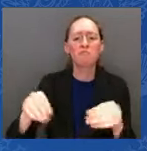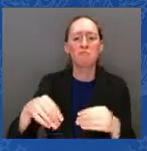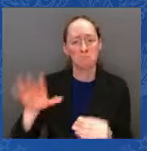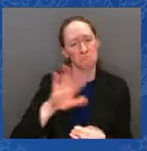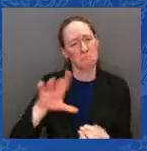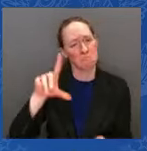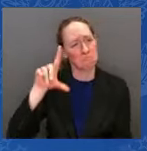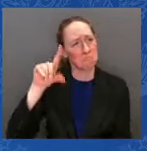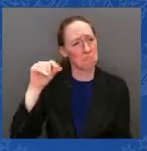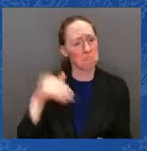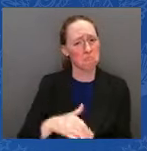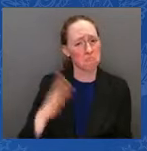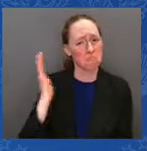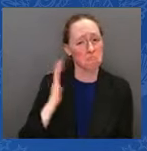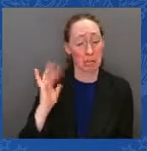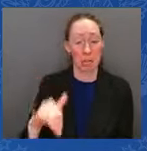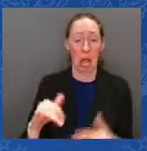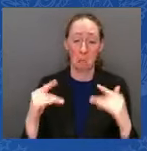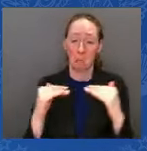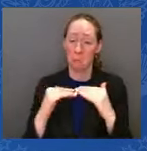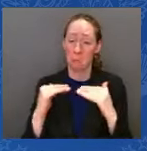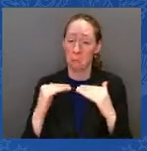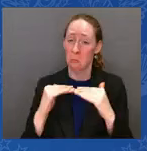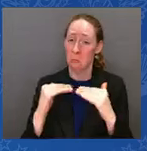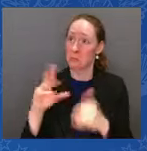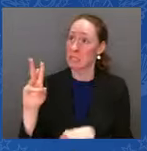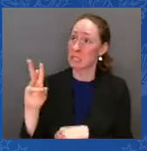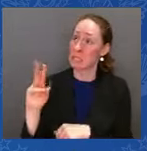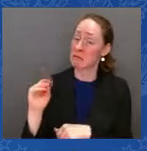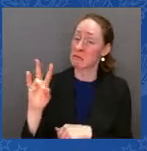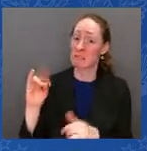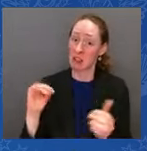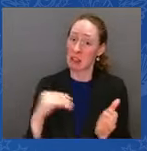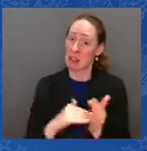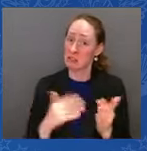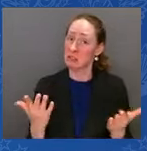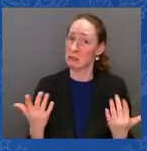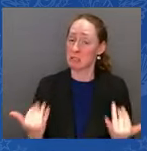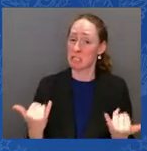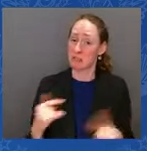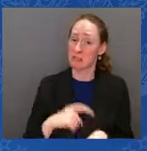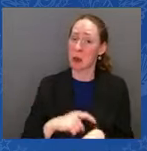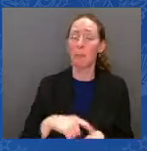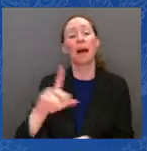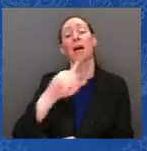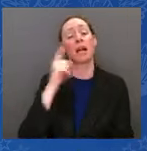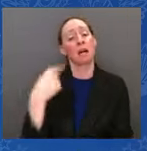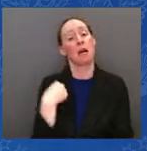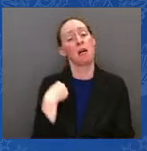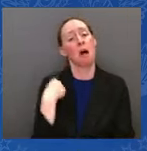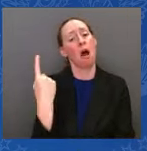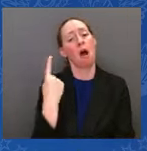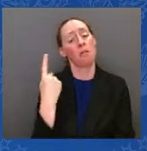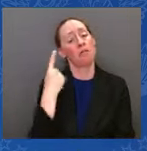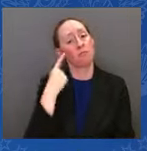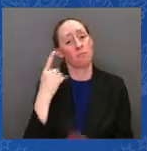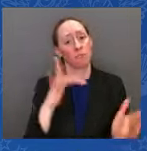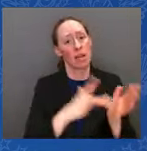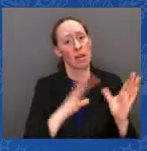would be. But my point is that I've always thought the middle-class folks are getting the short end of